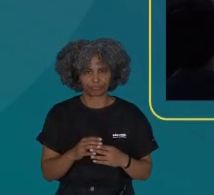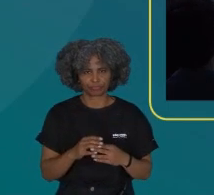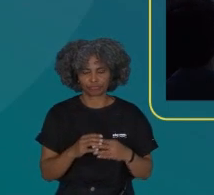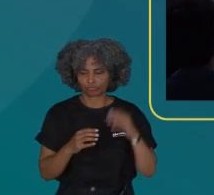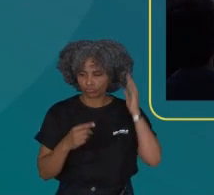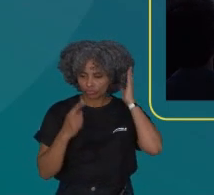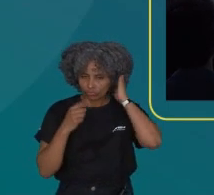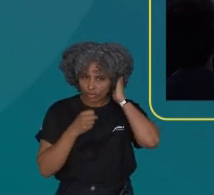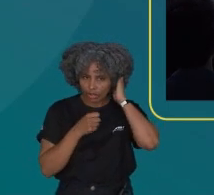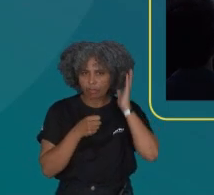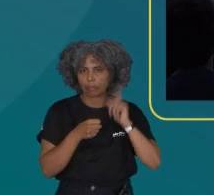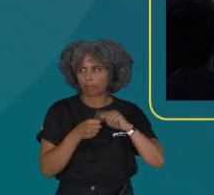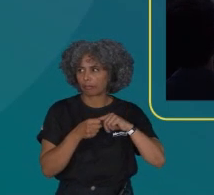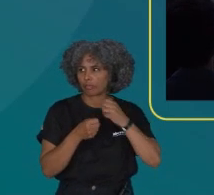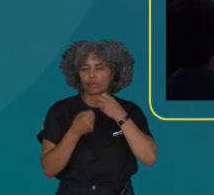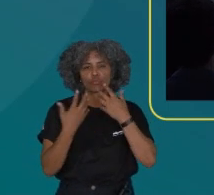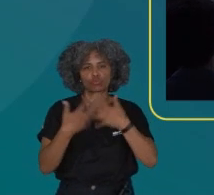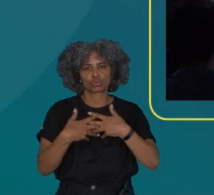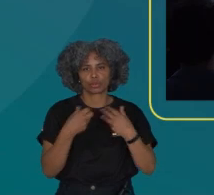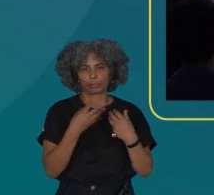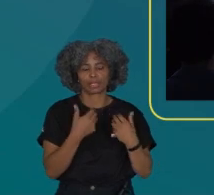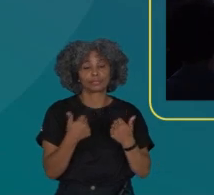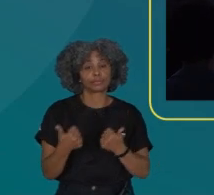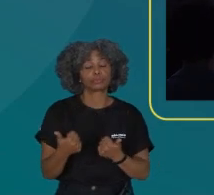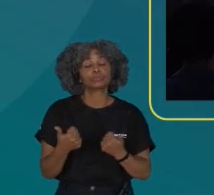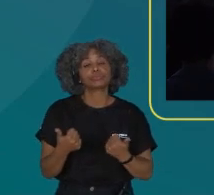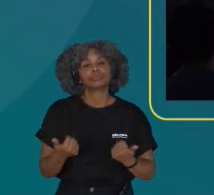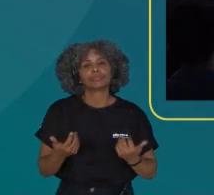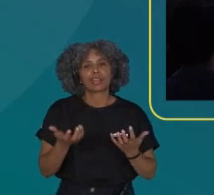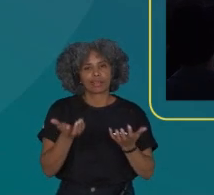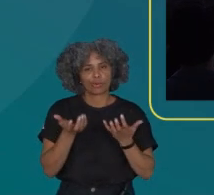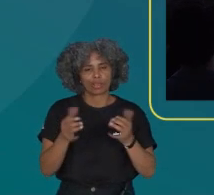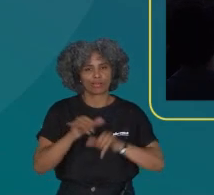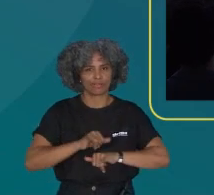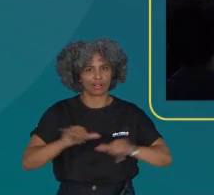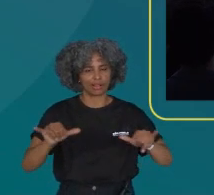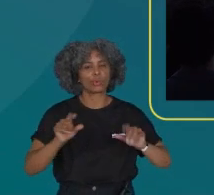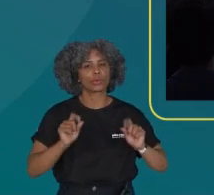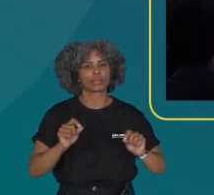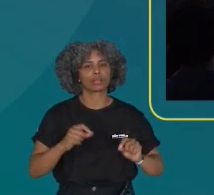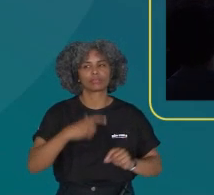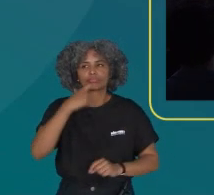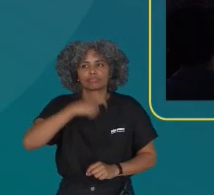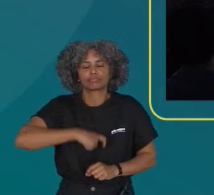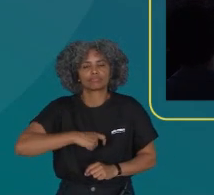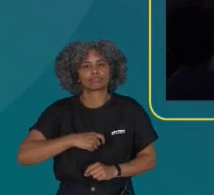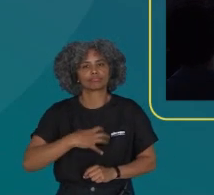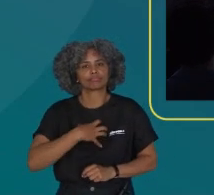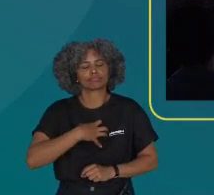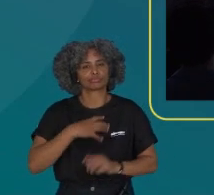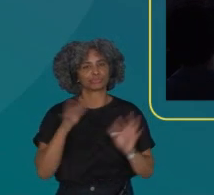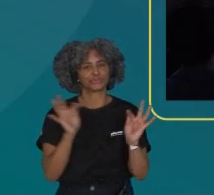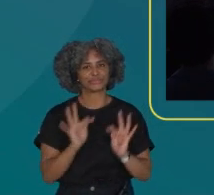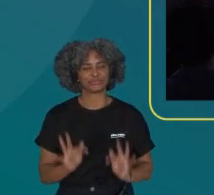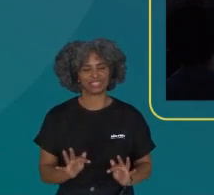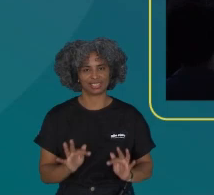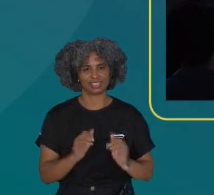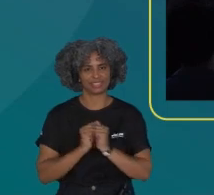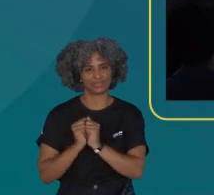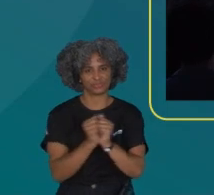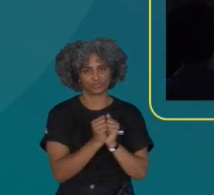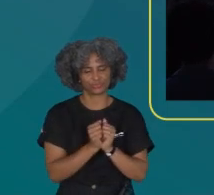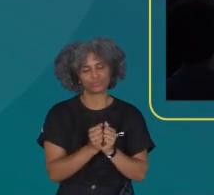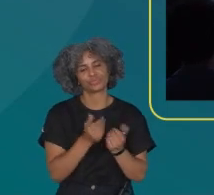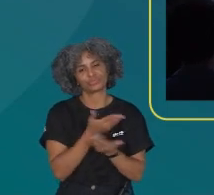Well, thank you very much. First of all, I just want to say I'm really, really happy to be with all you, all those cities here, and will